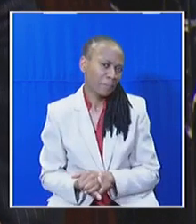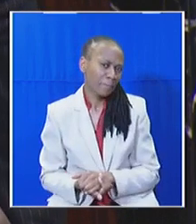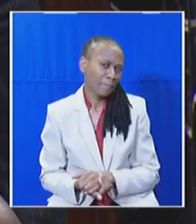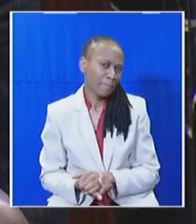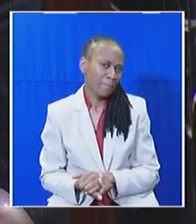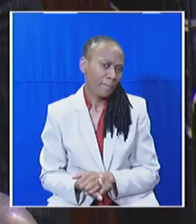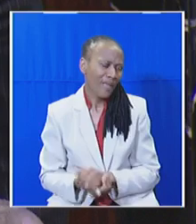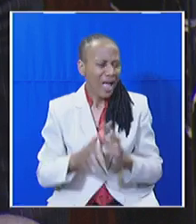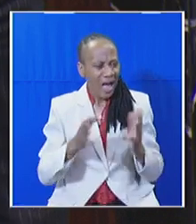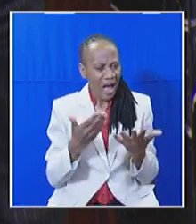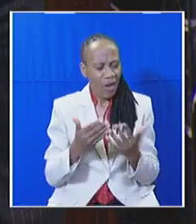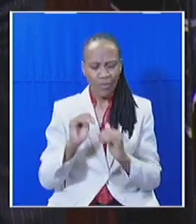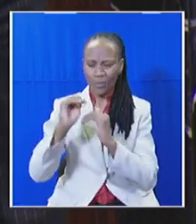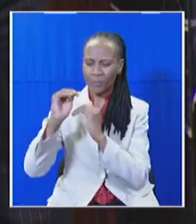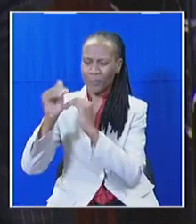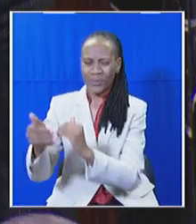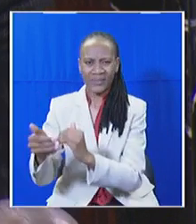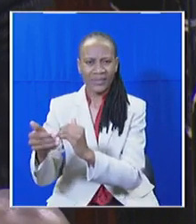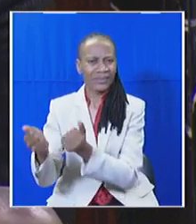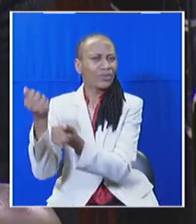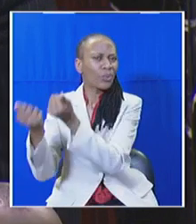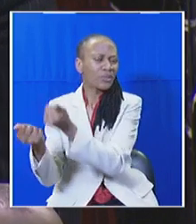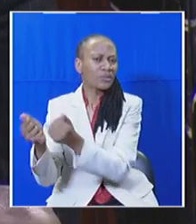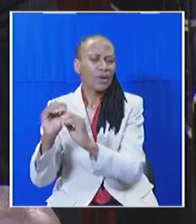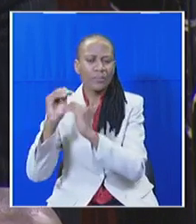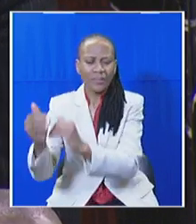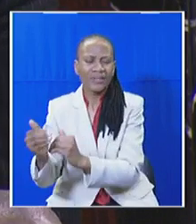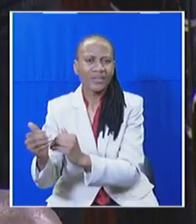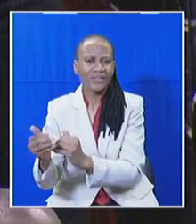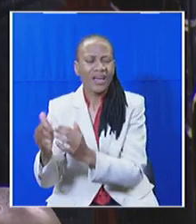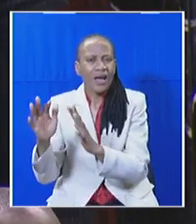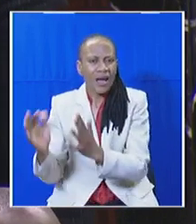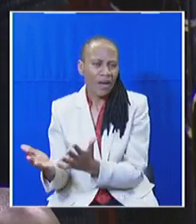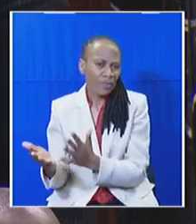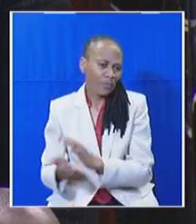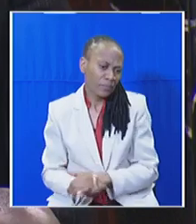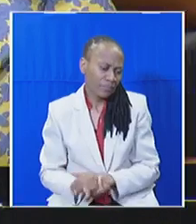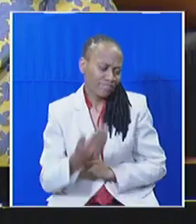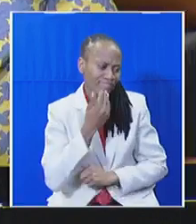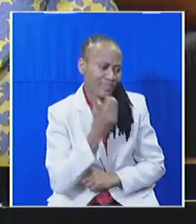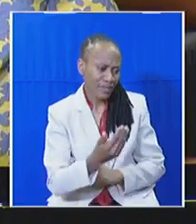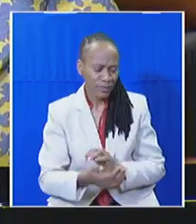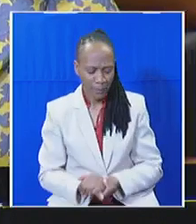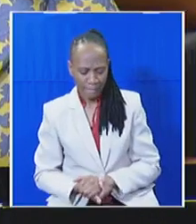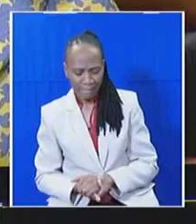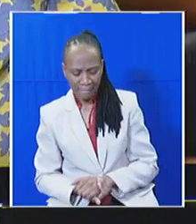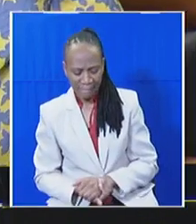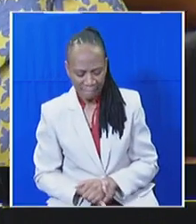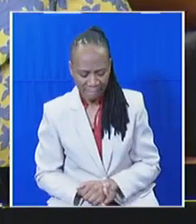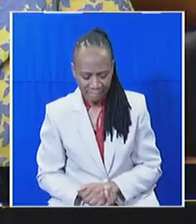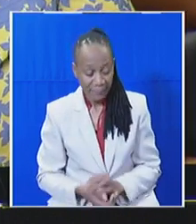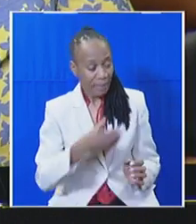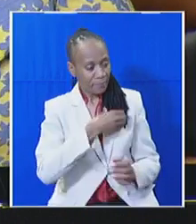to protect the dignity and the authority of the judiciary? Thank you. The Honorable,